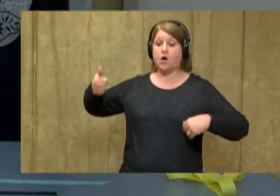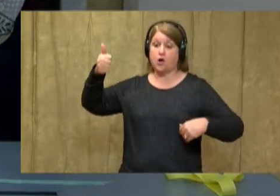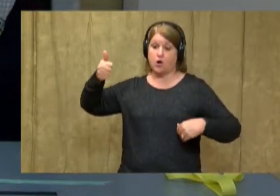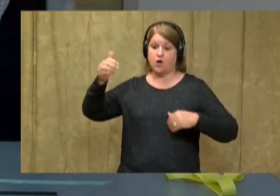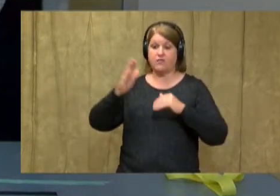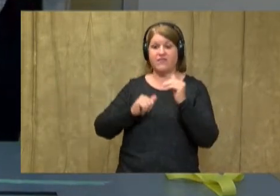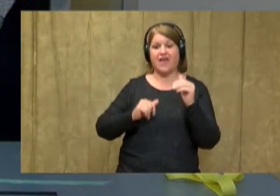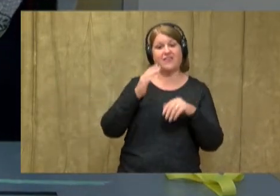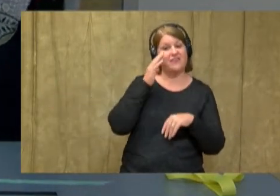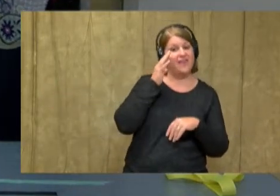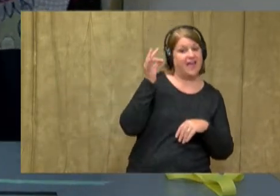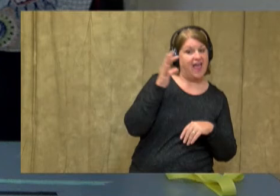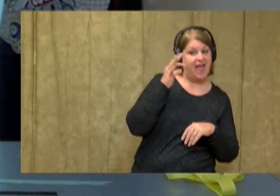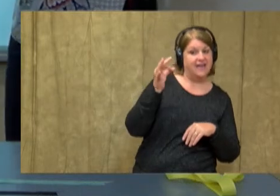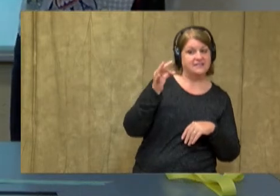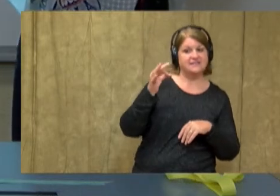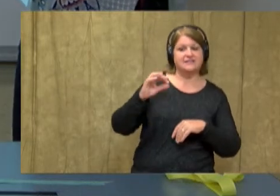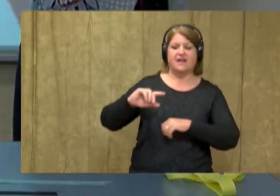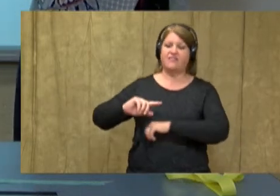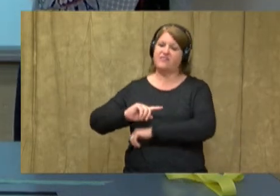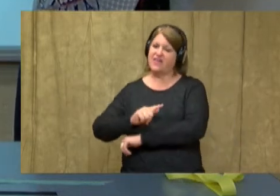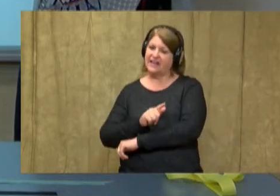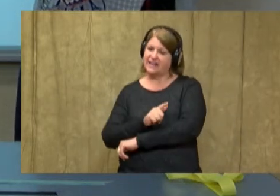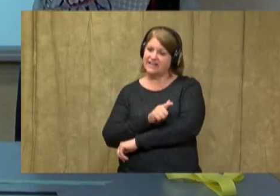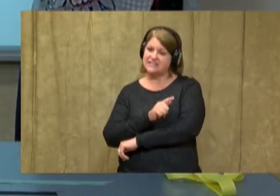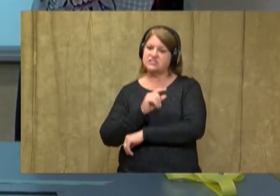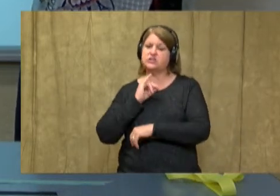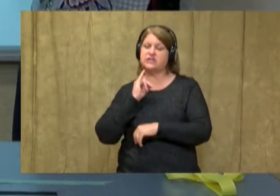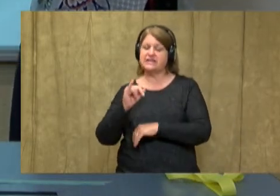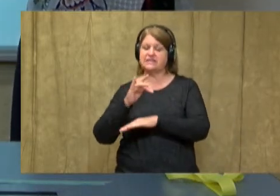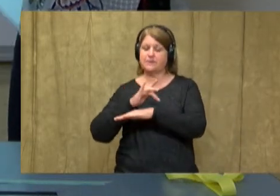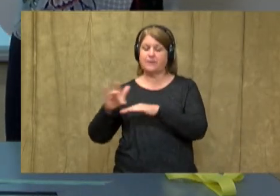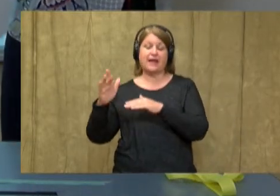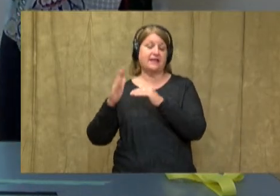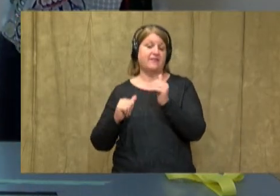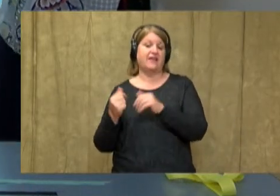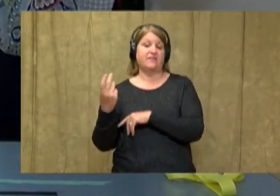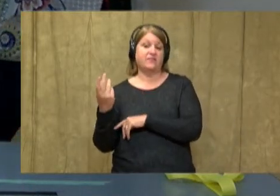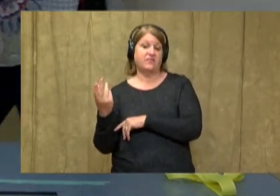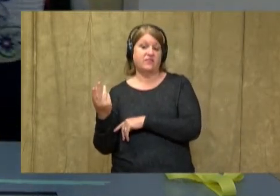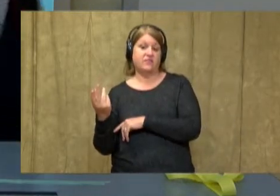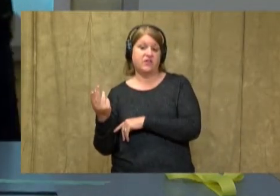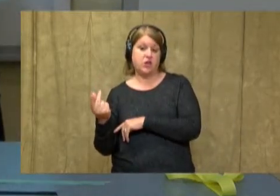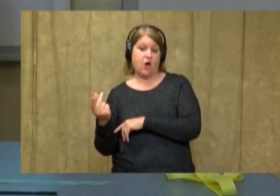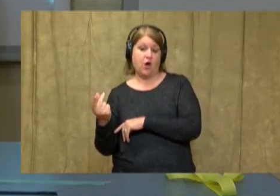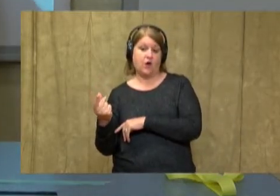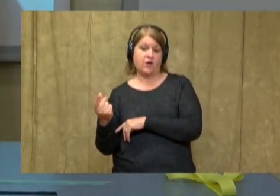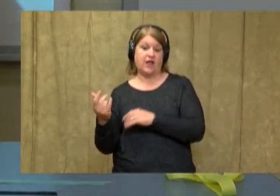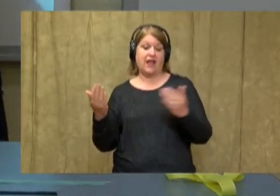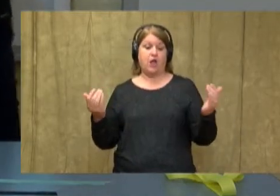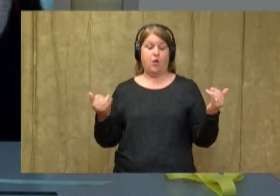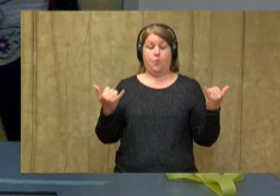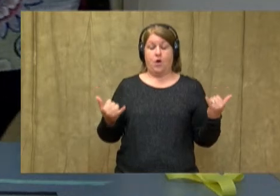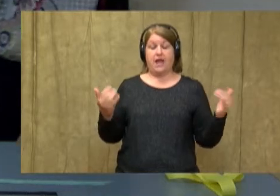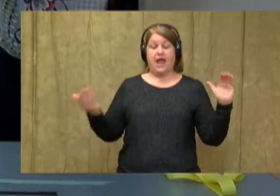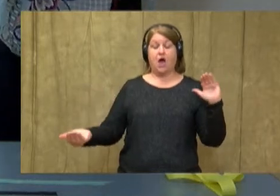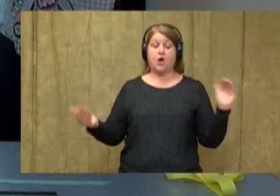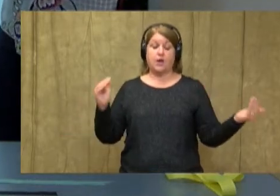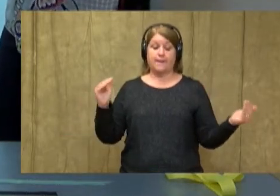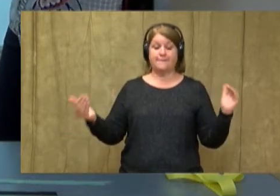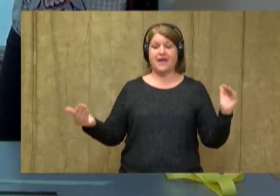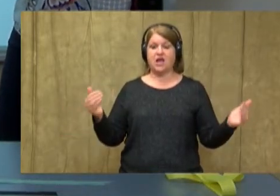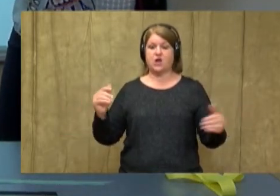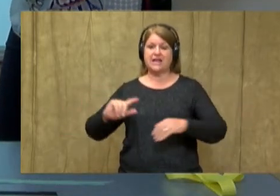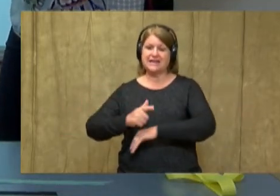The lizard is blank than the dog. So now comparing the lizard to the